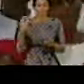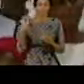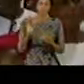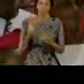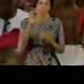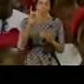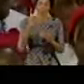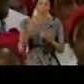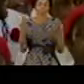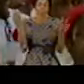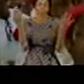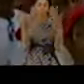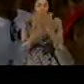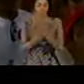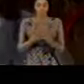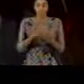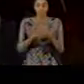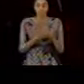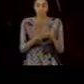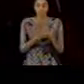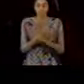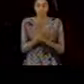up the dark.